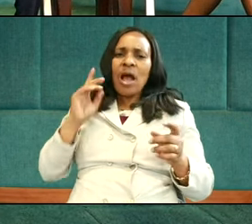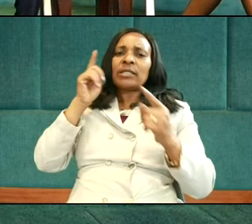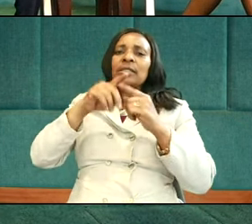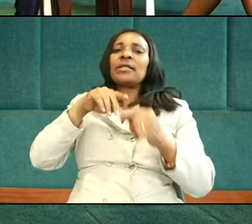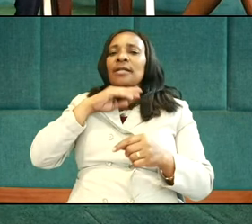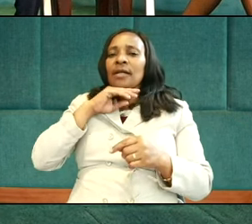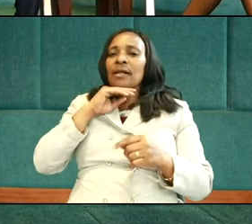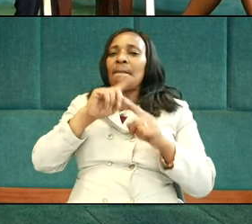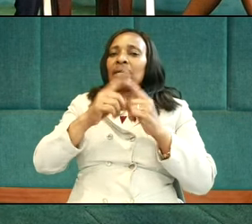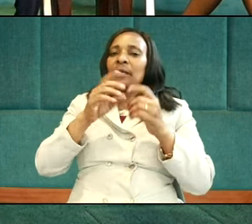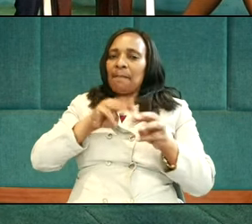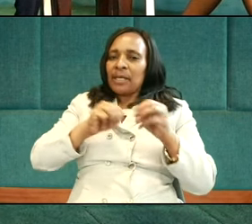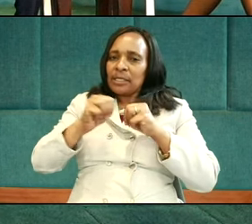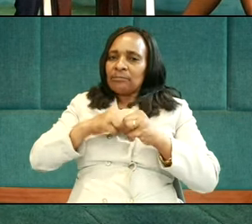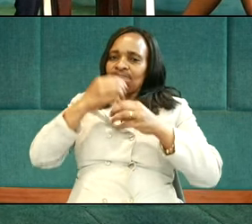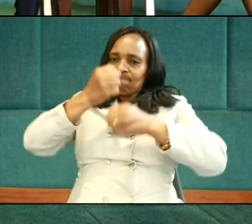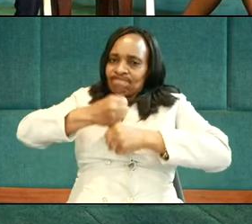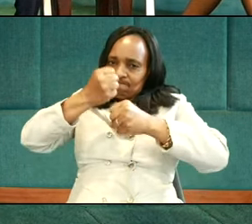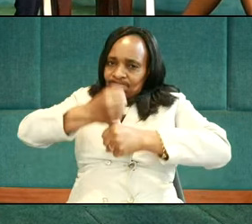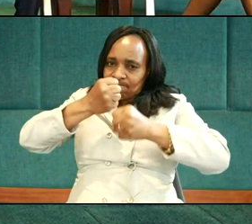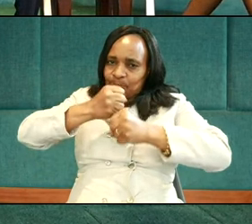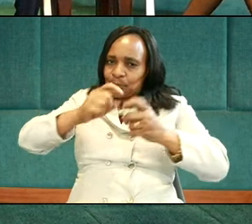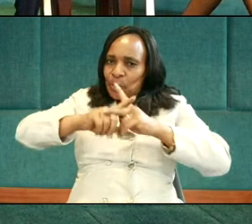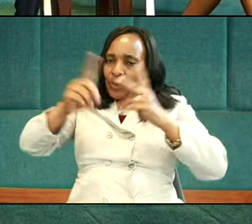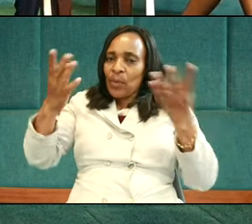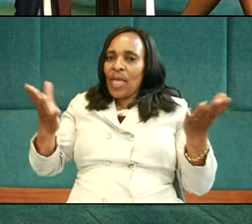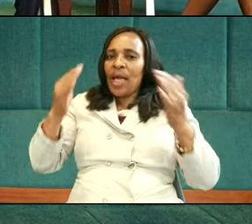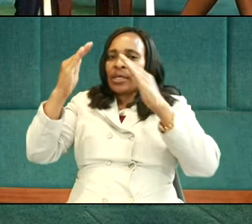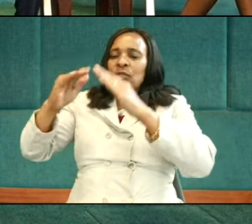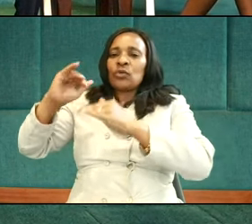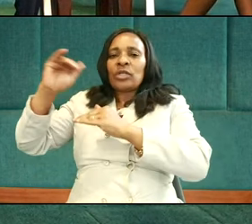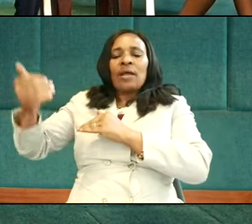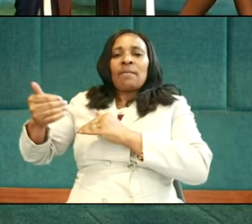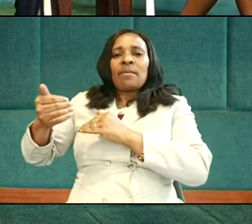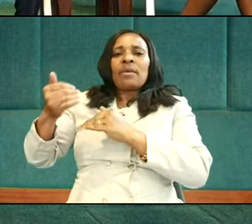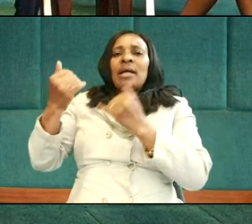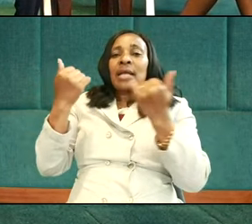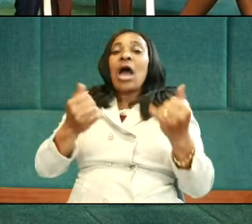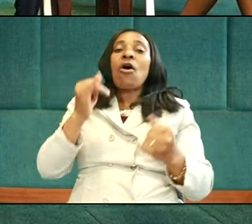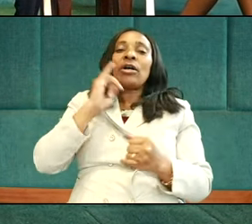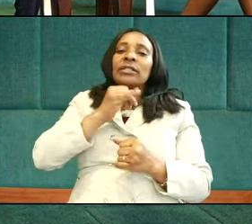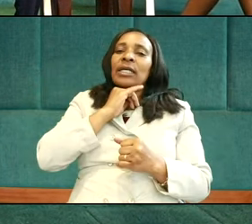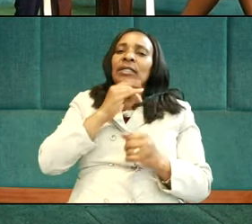to get into his chariot and escape to Jerusalem, so Israel had been in